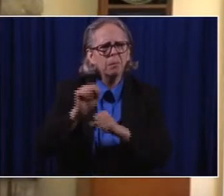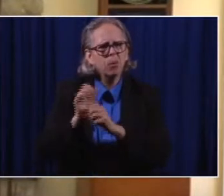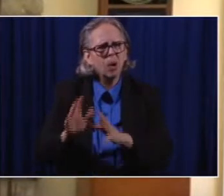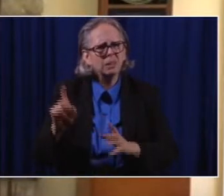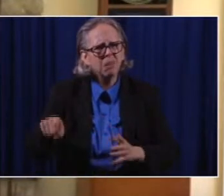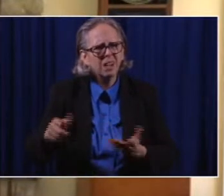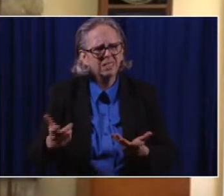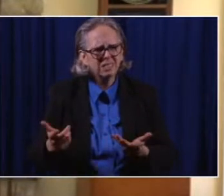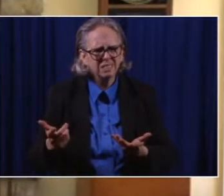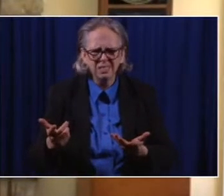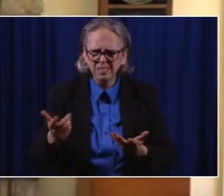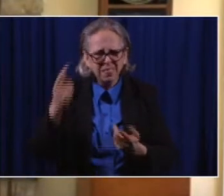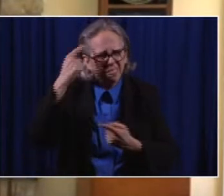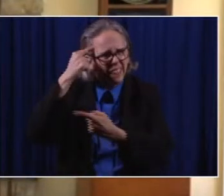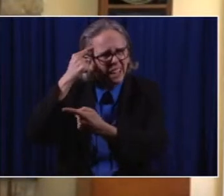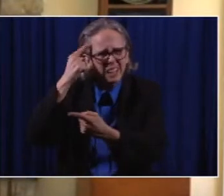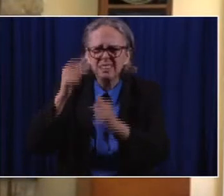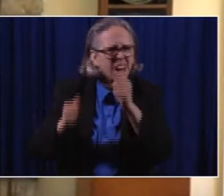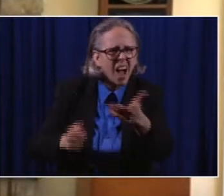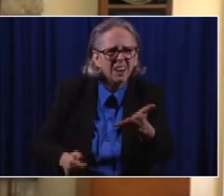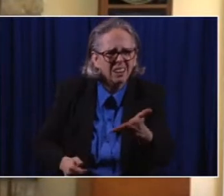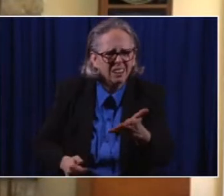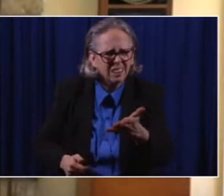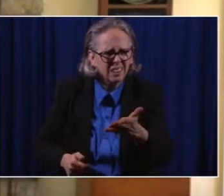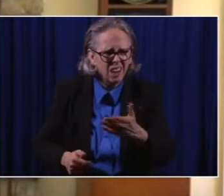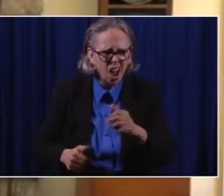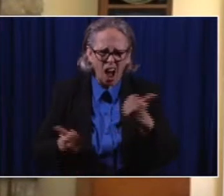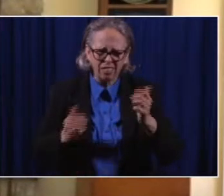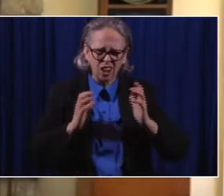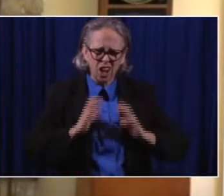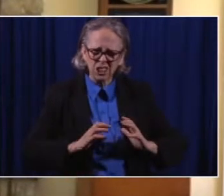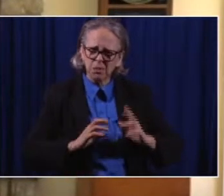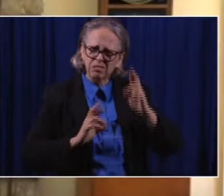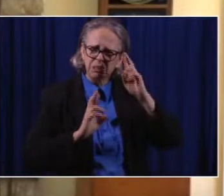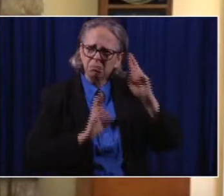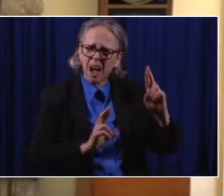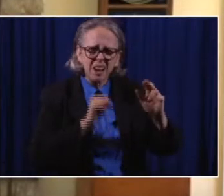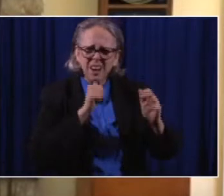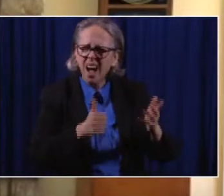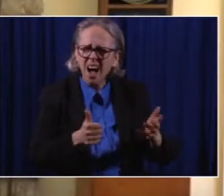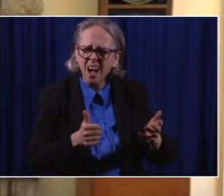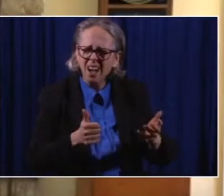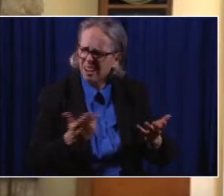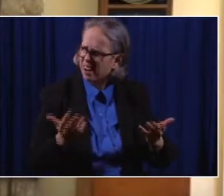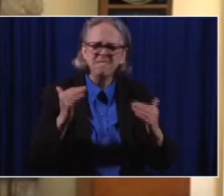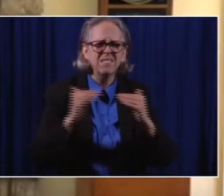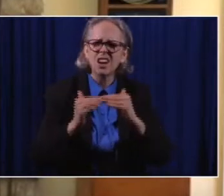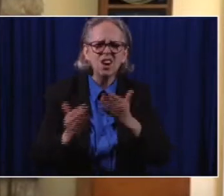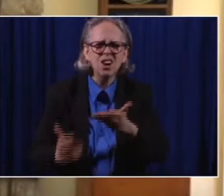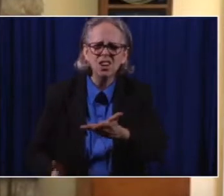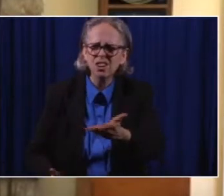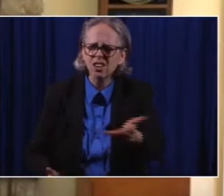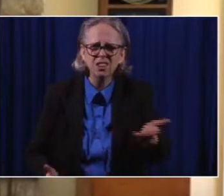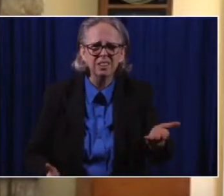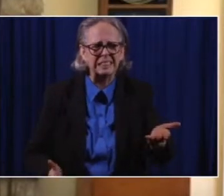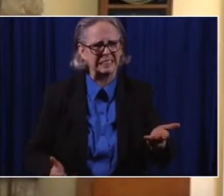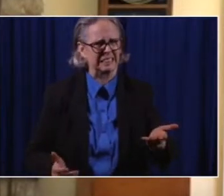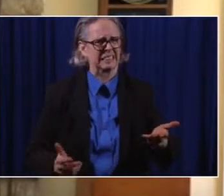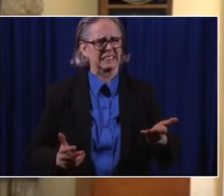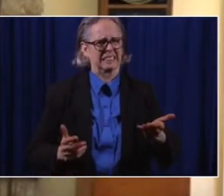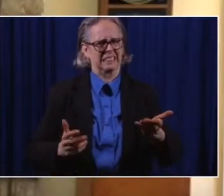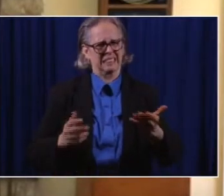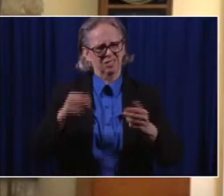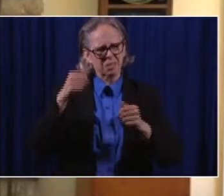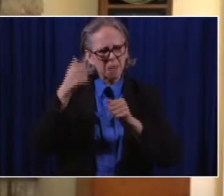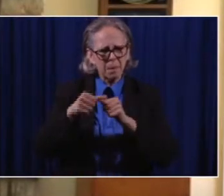customers. And so we're going to have to do what we have to do in regard to that. Again, not in a punitive way. We're going to